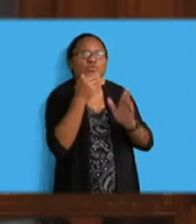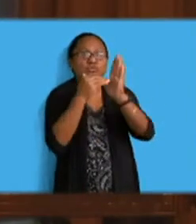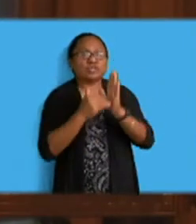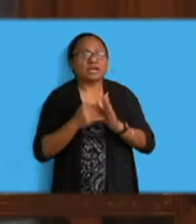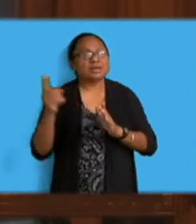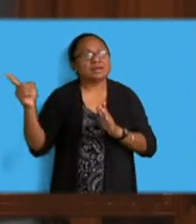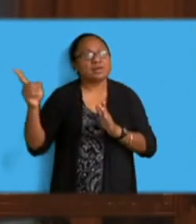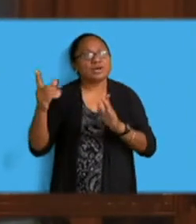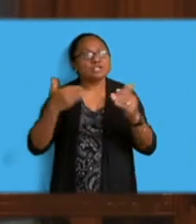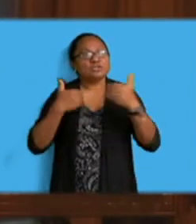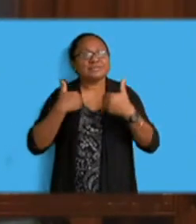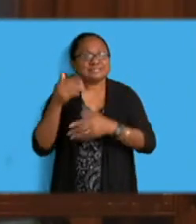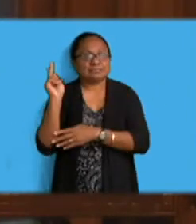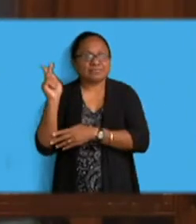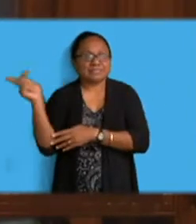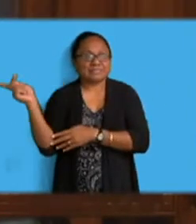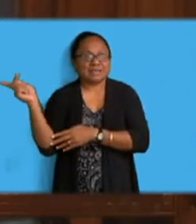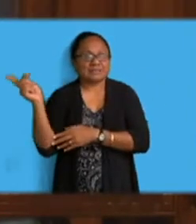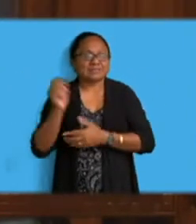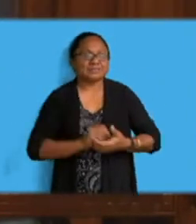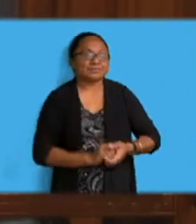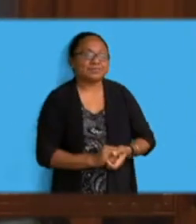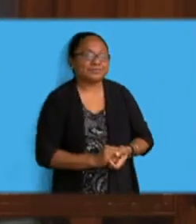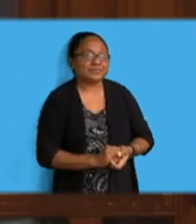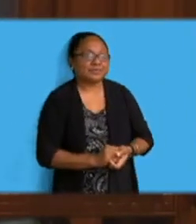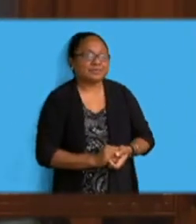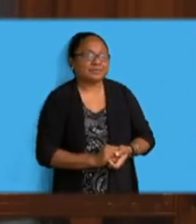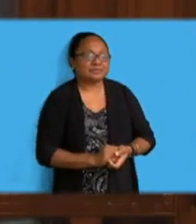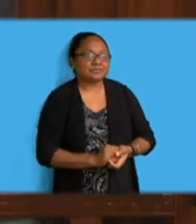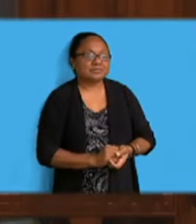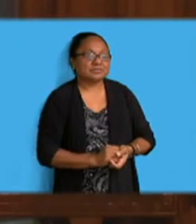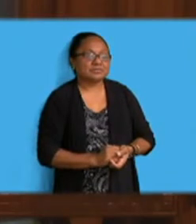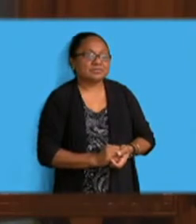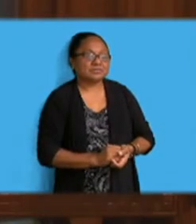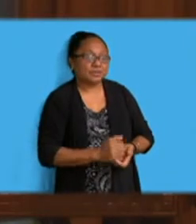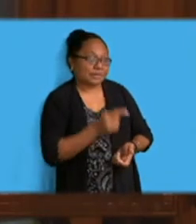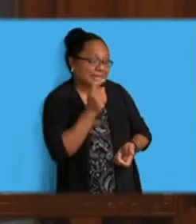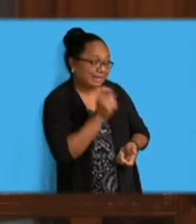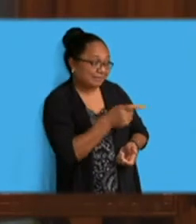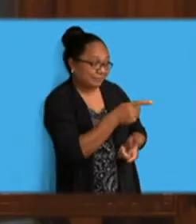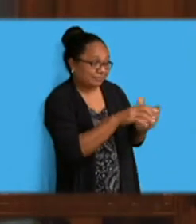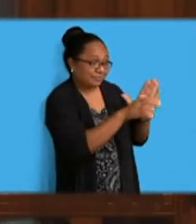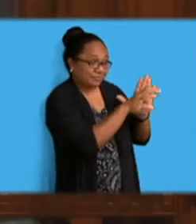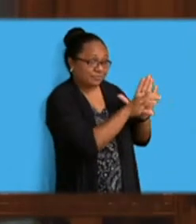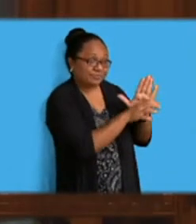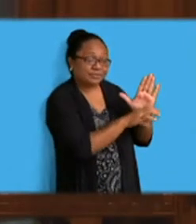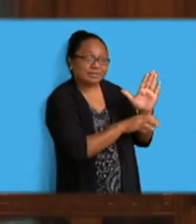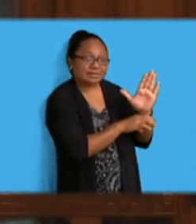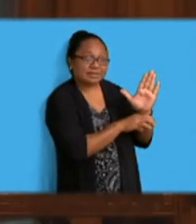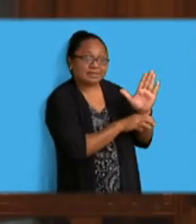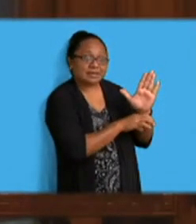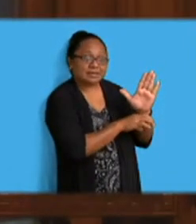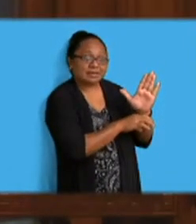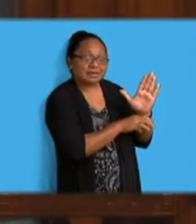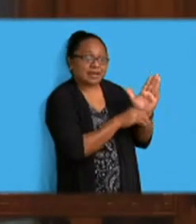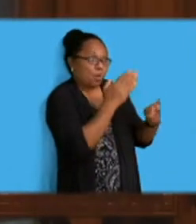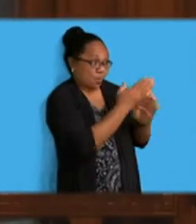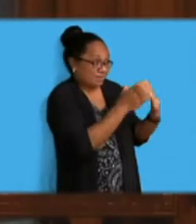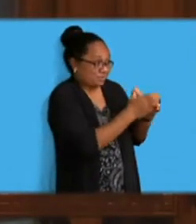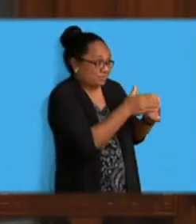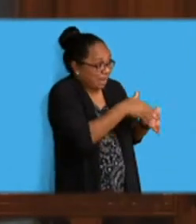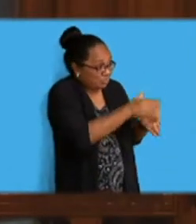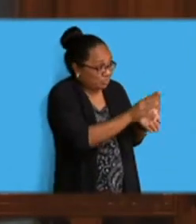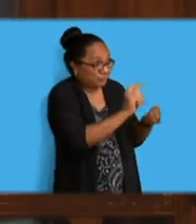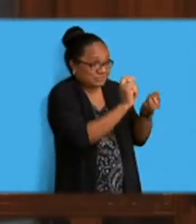someone, university academic. Unless and until that particular curriculum working group approves the